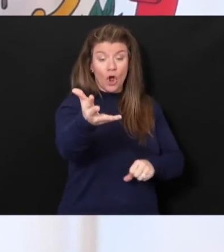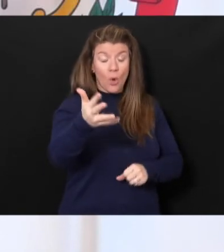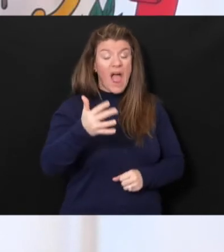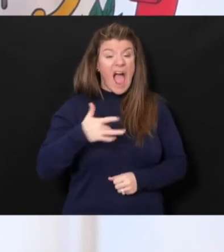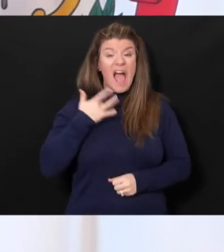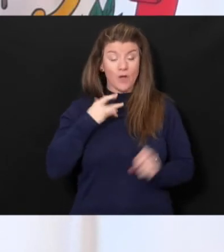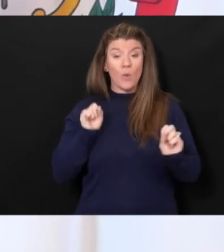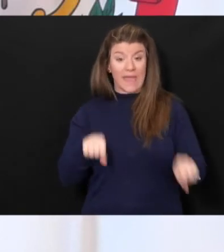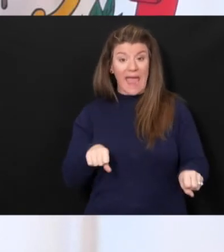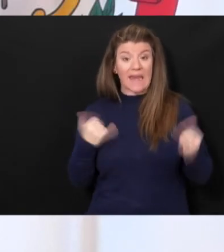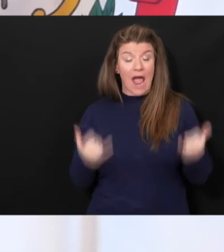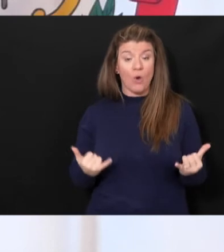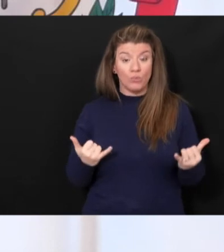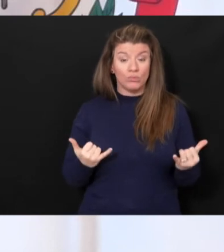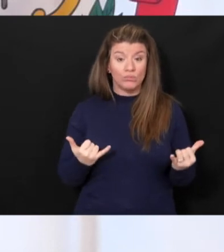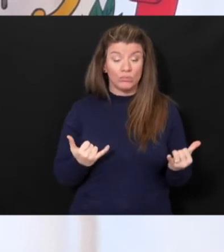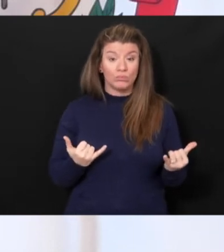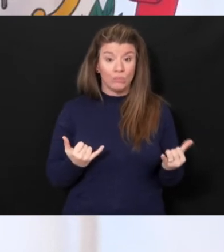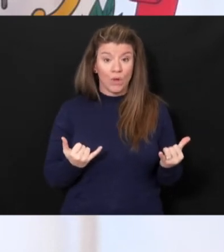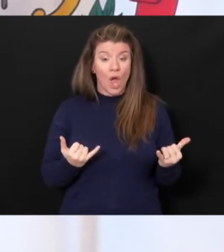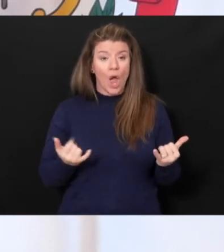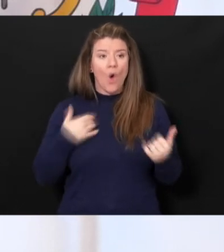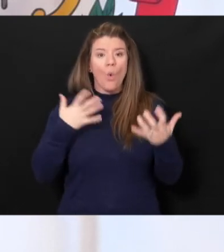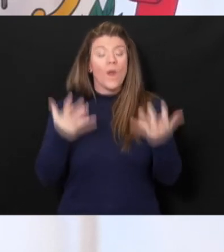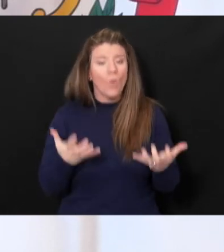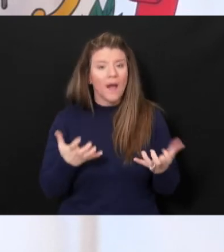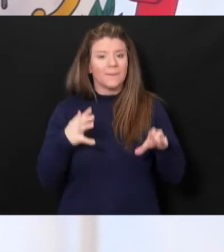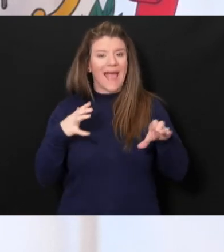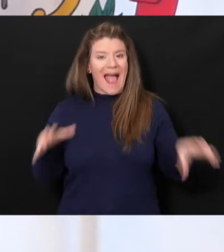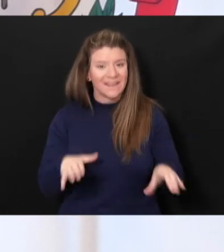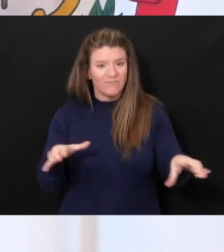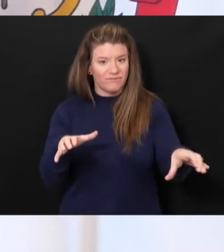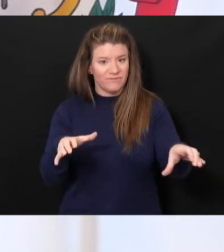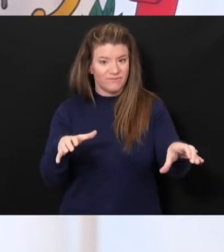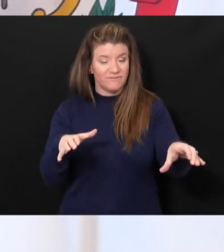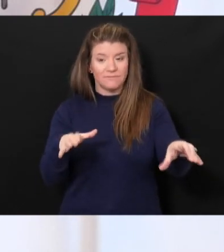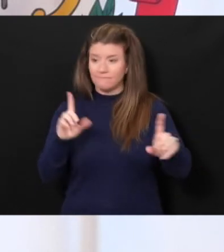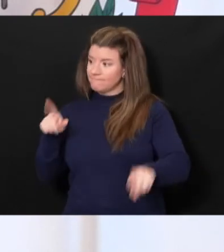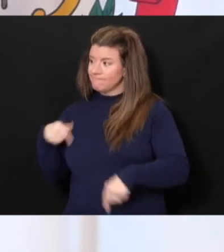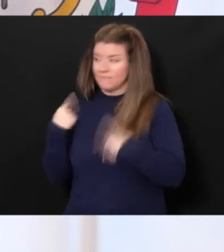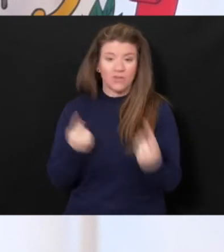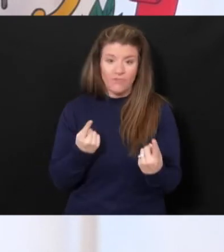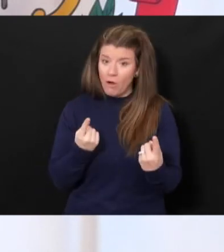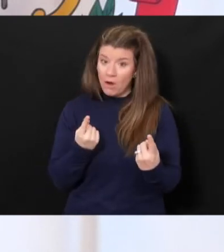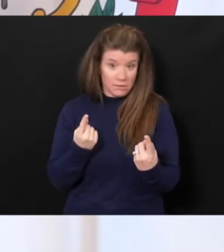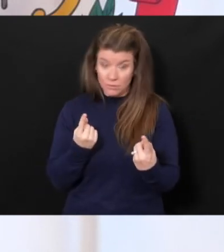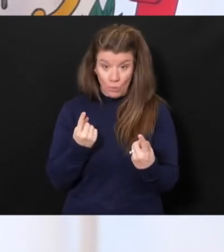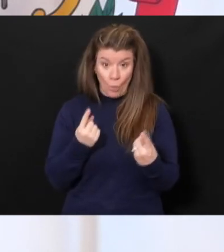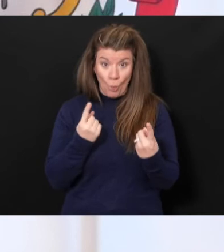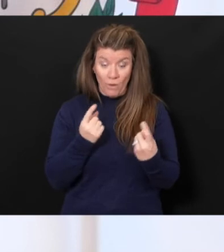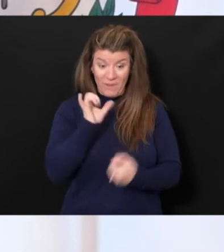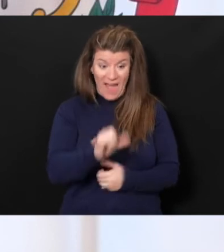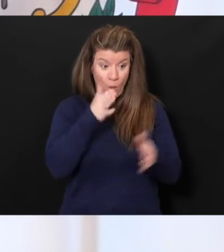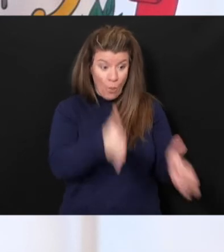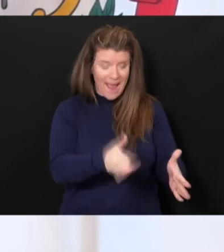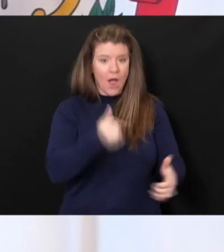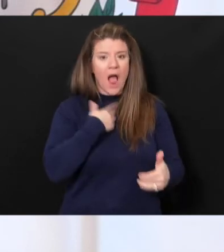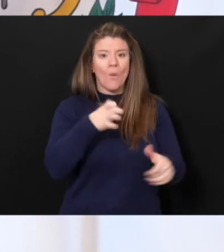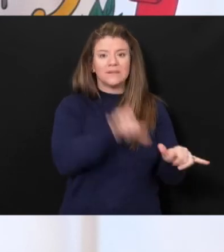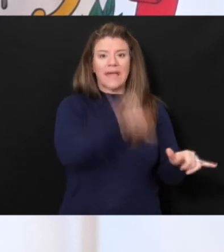this now. We want to be proactive in this, as we've been this way all along, and we're just going to keep